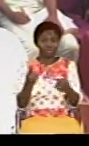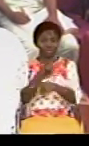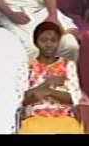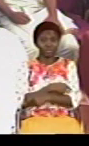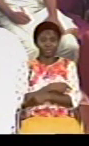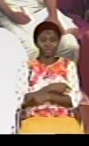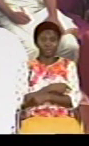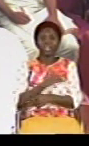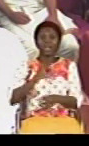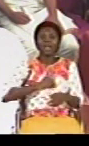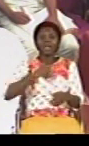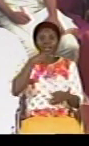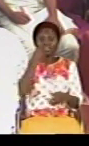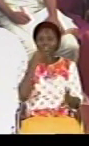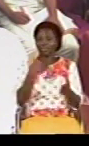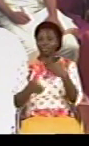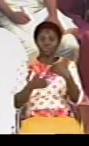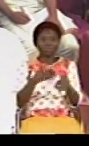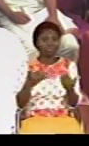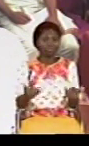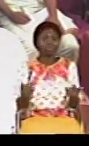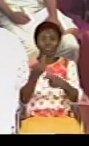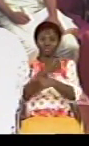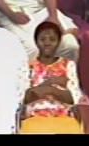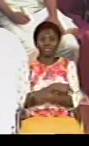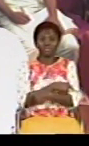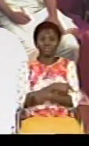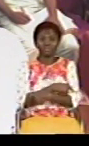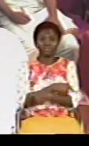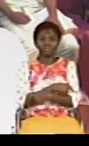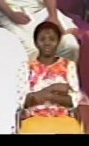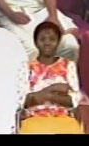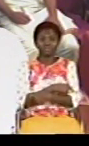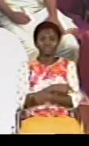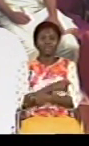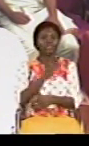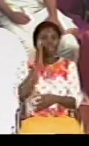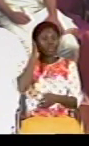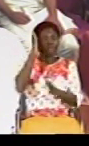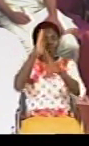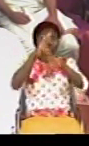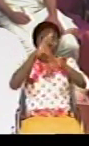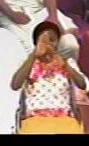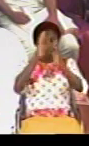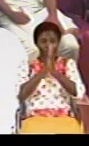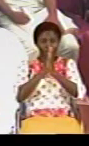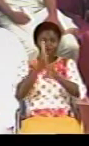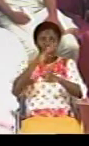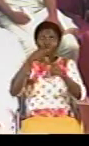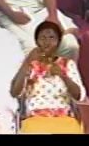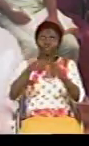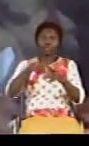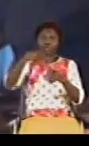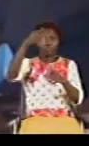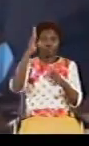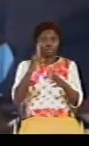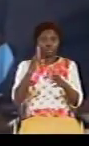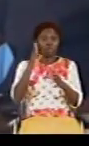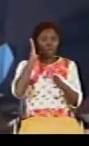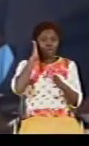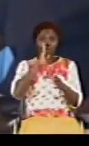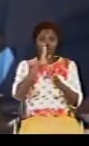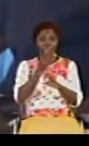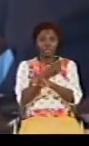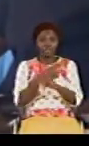said whosoever today will call on the name of the Lord shall be delivered.